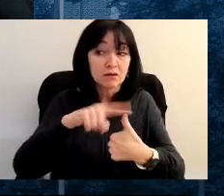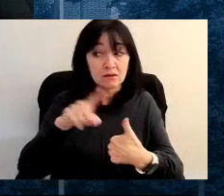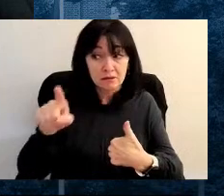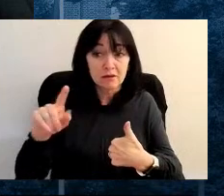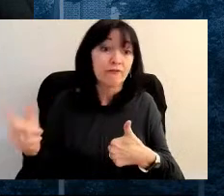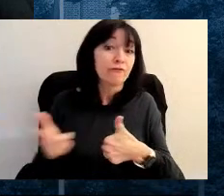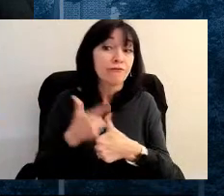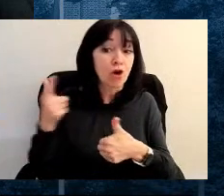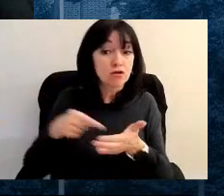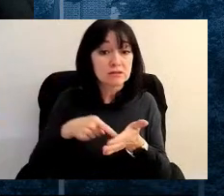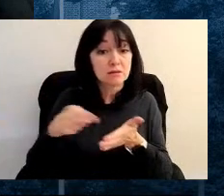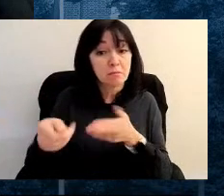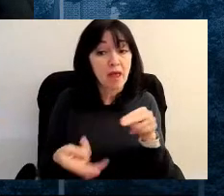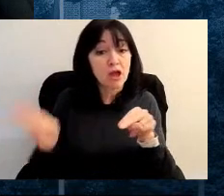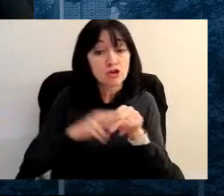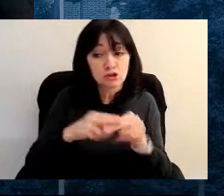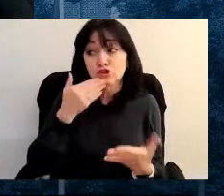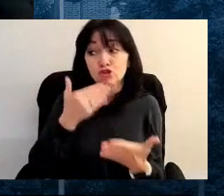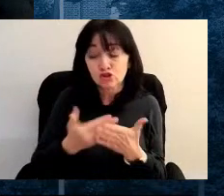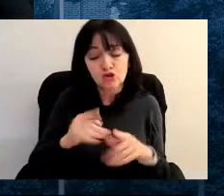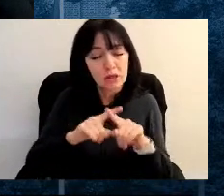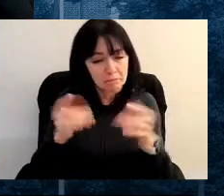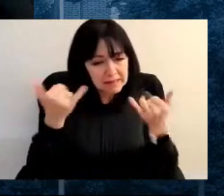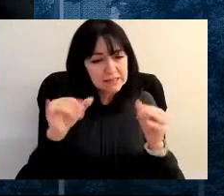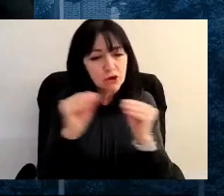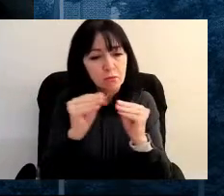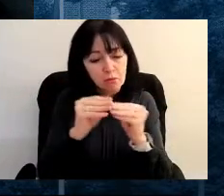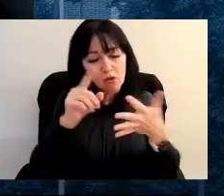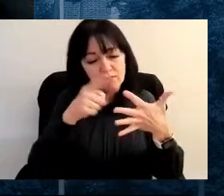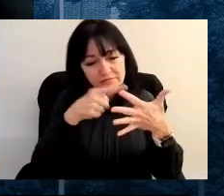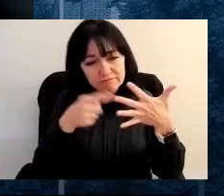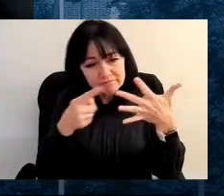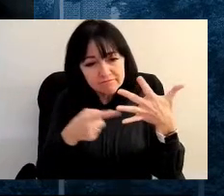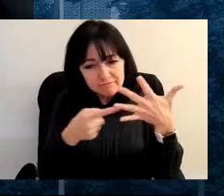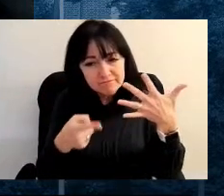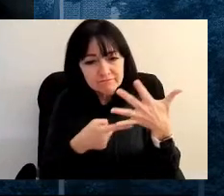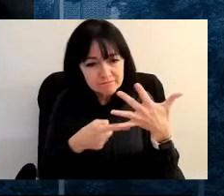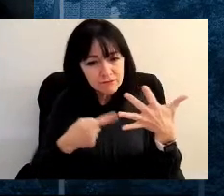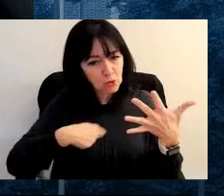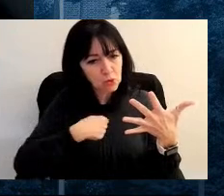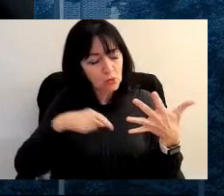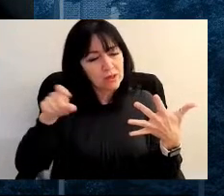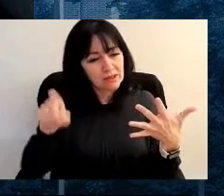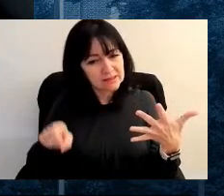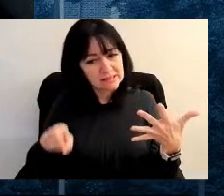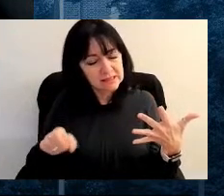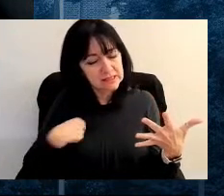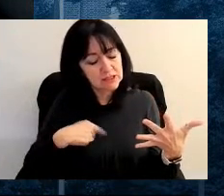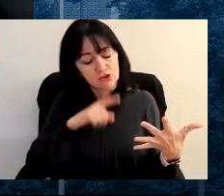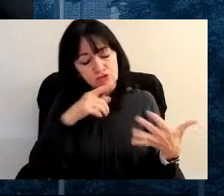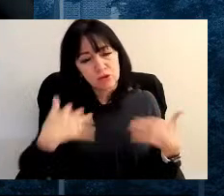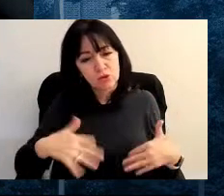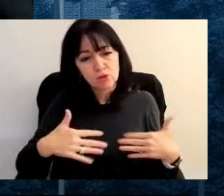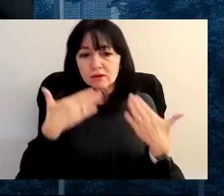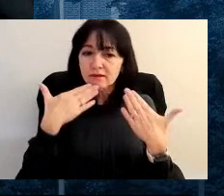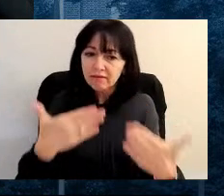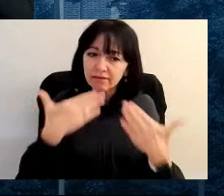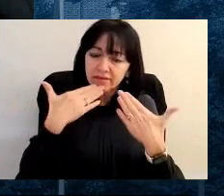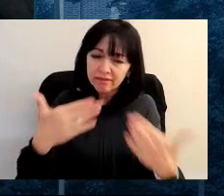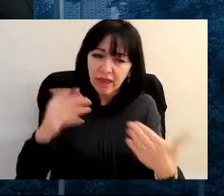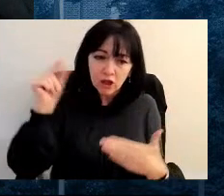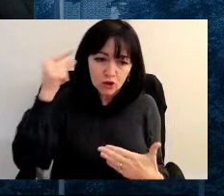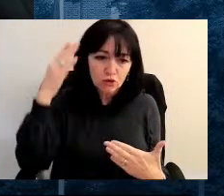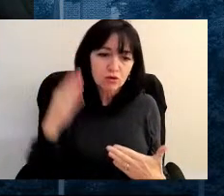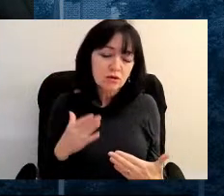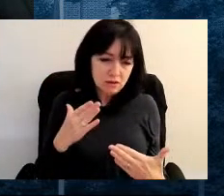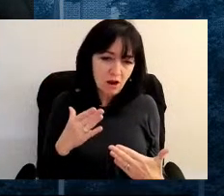the issue. I am honored to be here today representing Delaware's educators, and I am incredibly appreciative that the governor is taking these steps forward